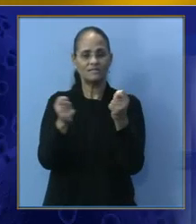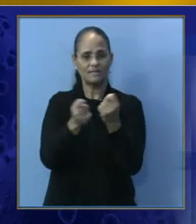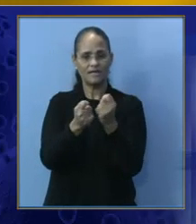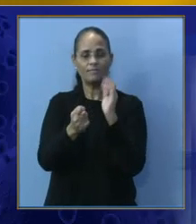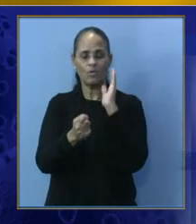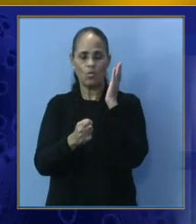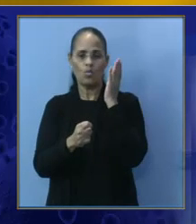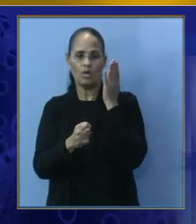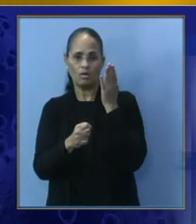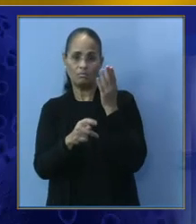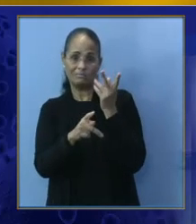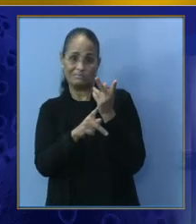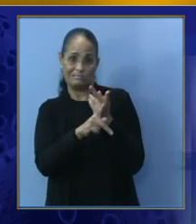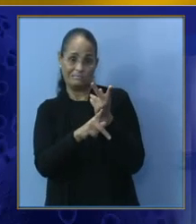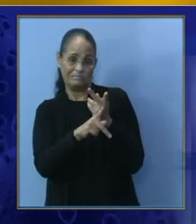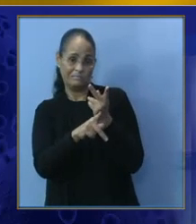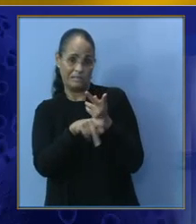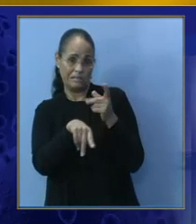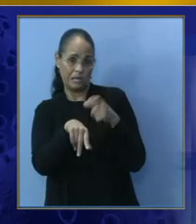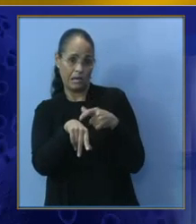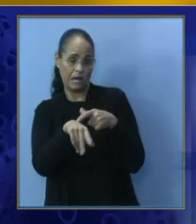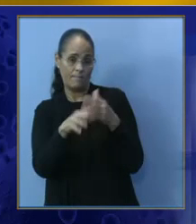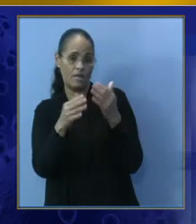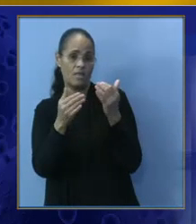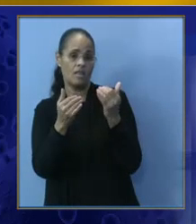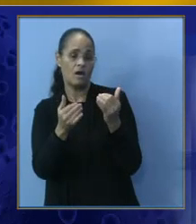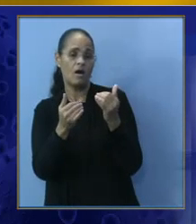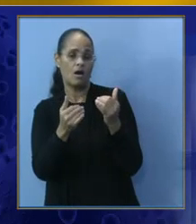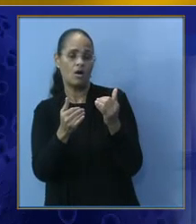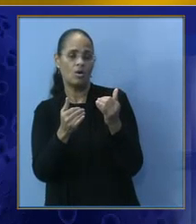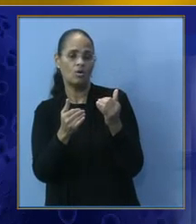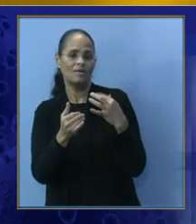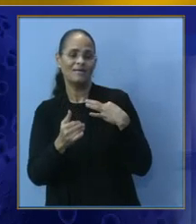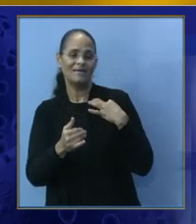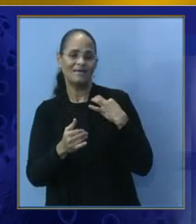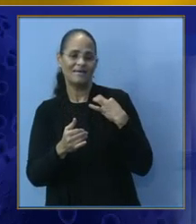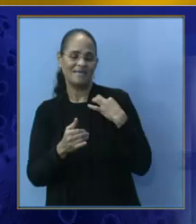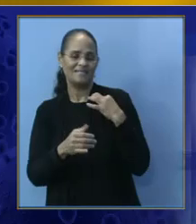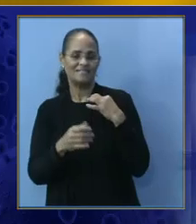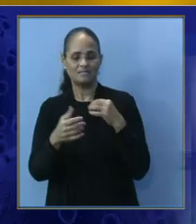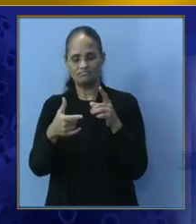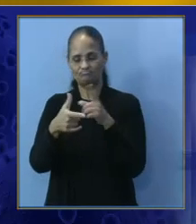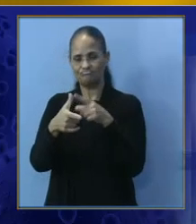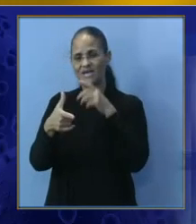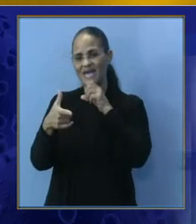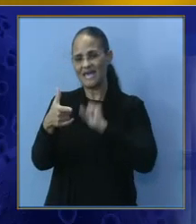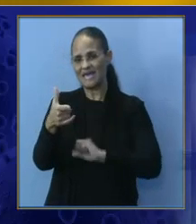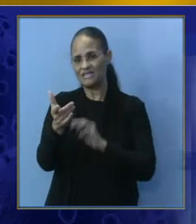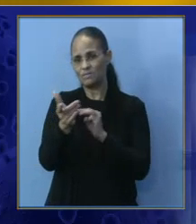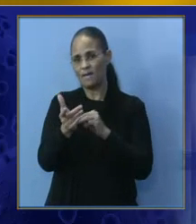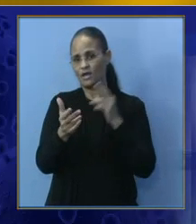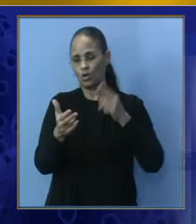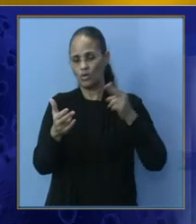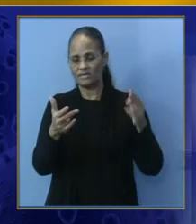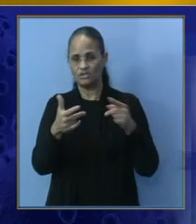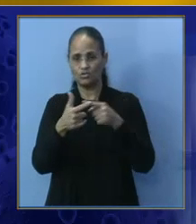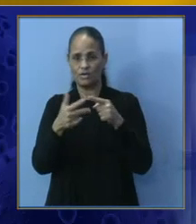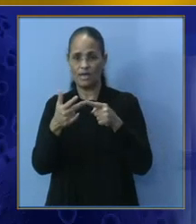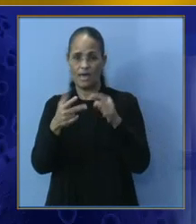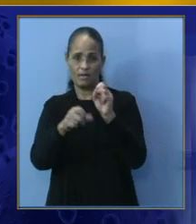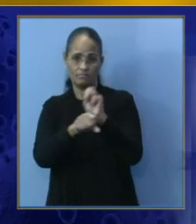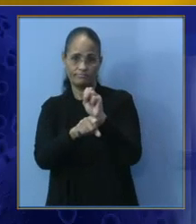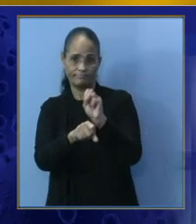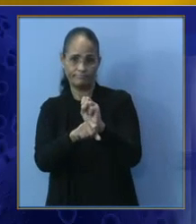of course, takes time. At present, eligibility is a combination of age, medical history, and occupation.